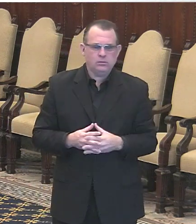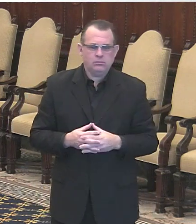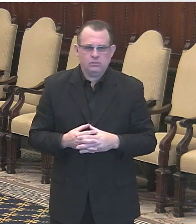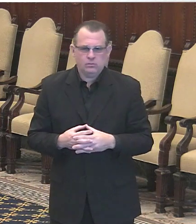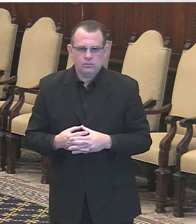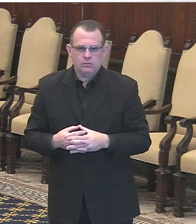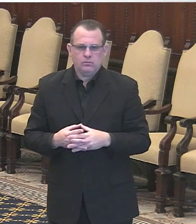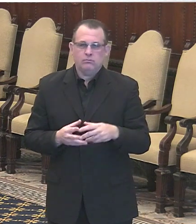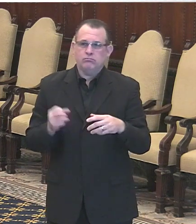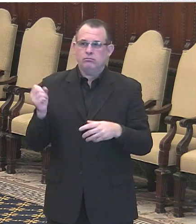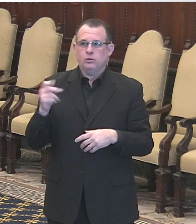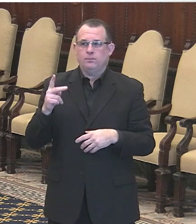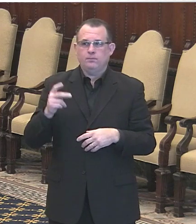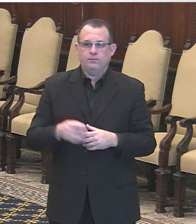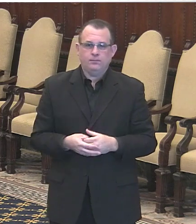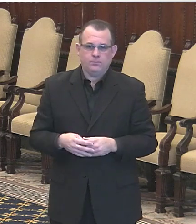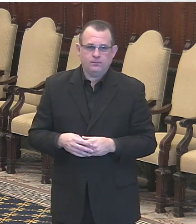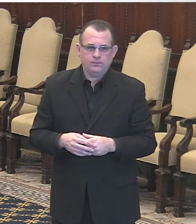Okay. Thanks.